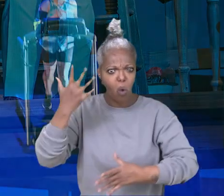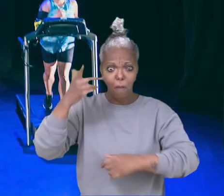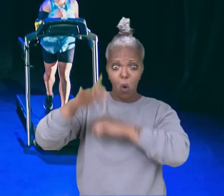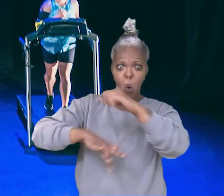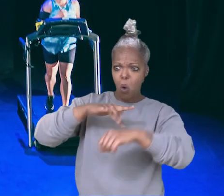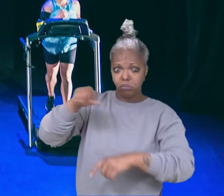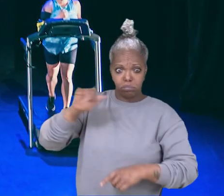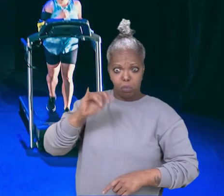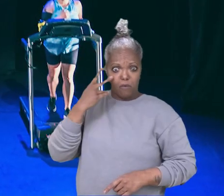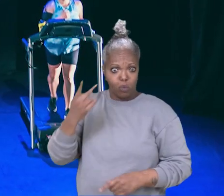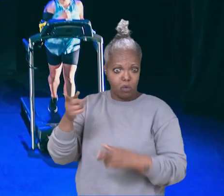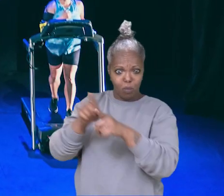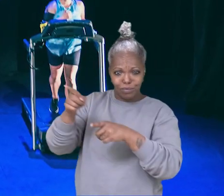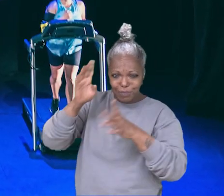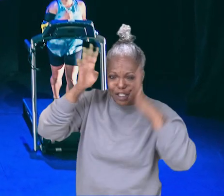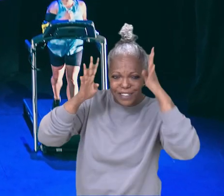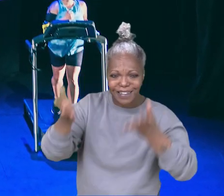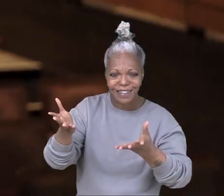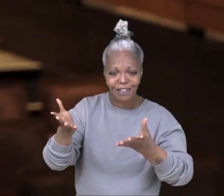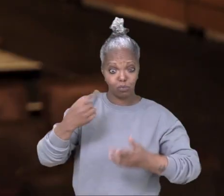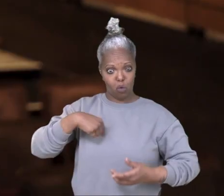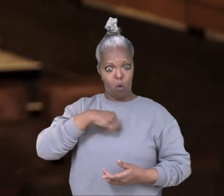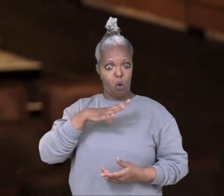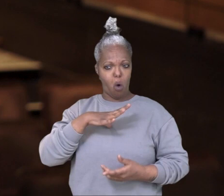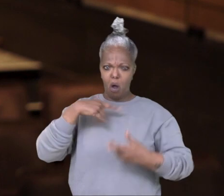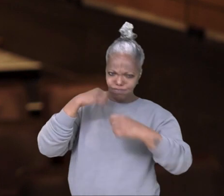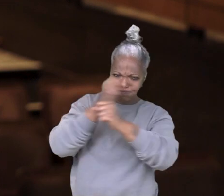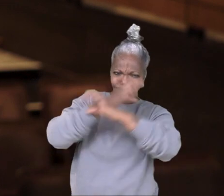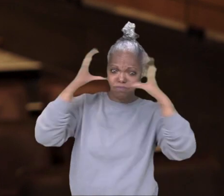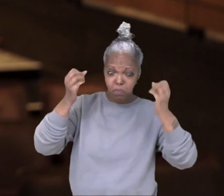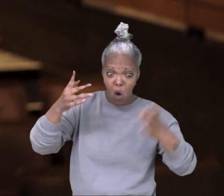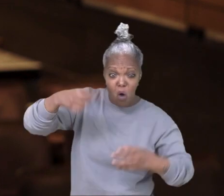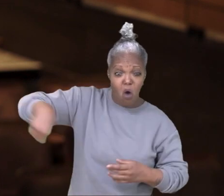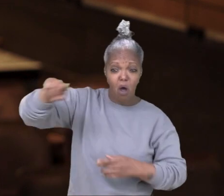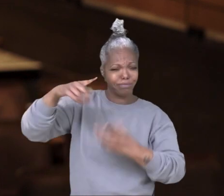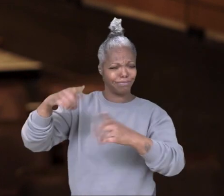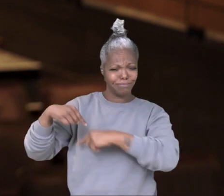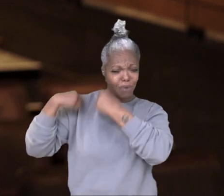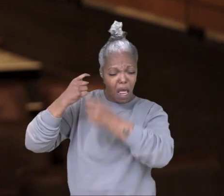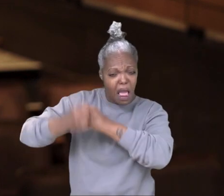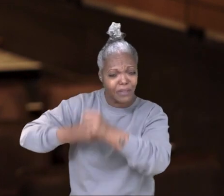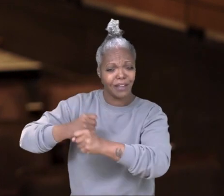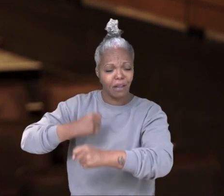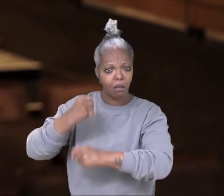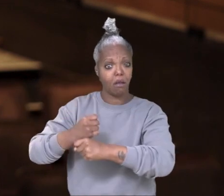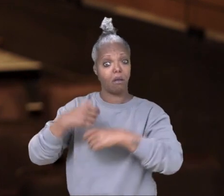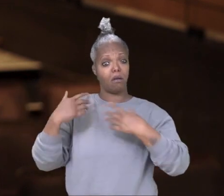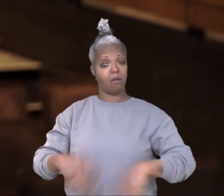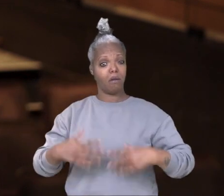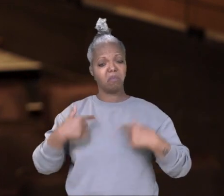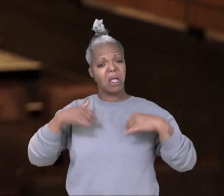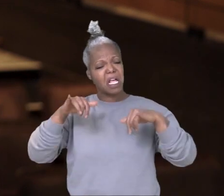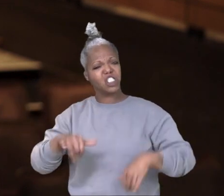whole other world you couldn't see coming. We got a taste of life without these moments over the last few years. We